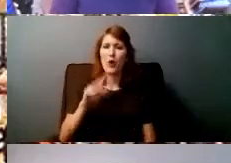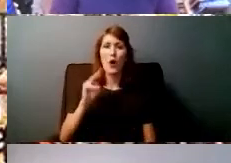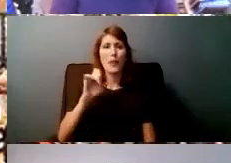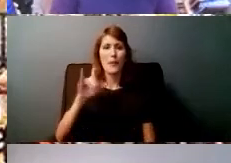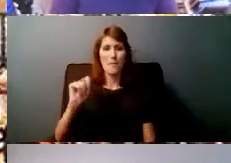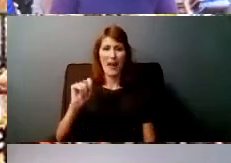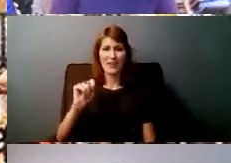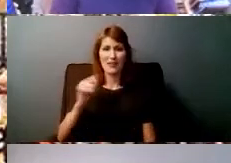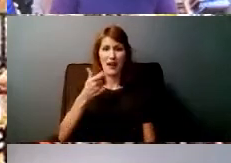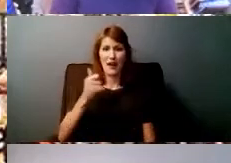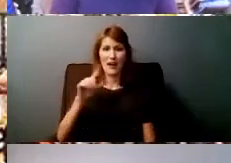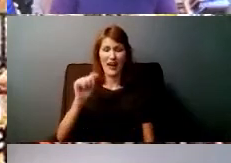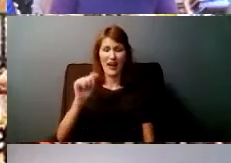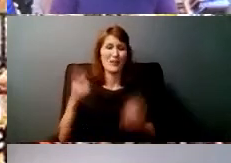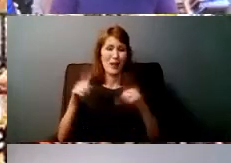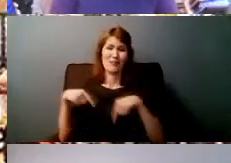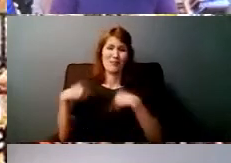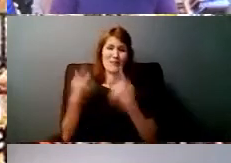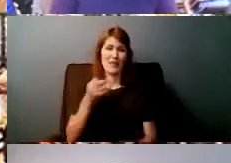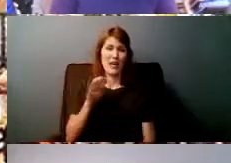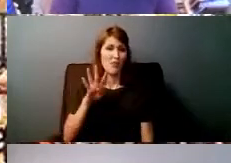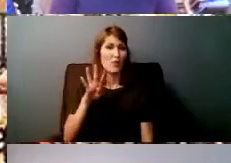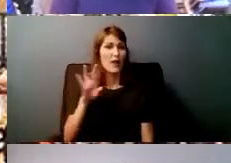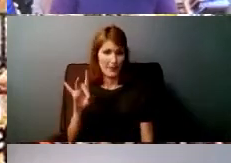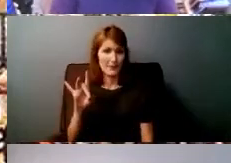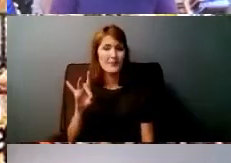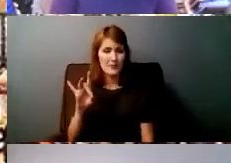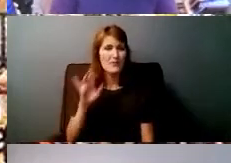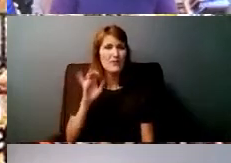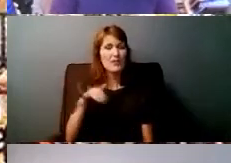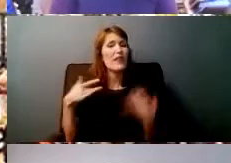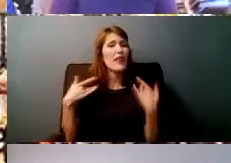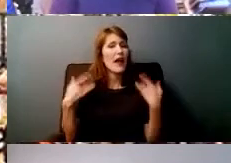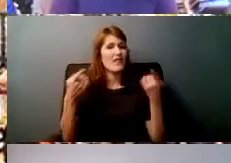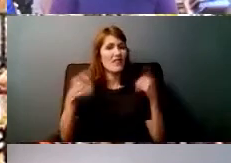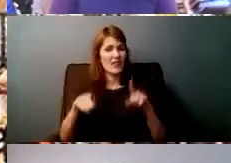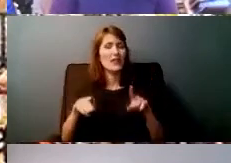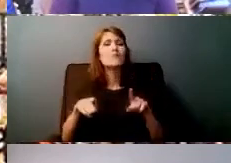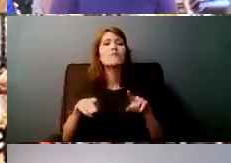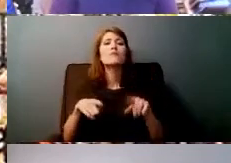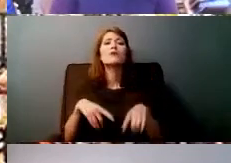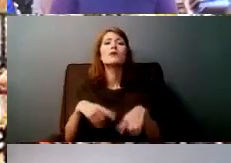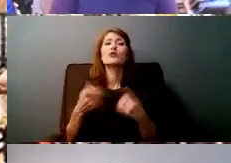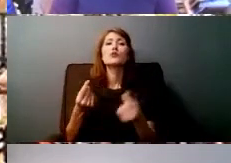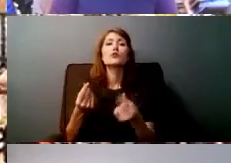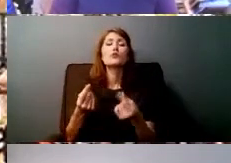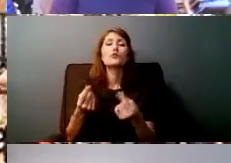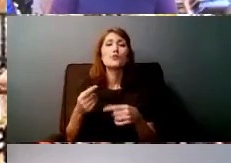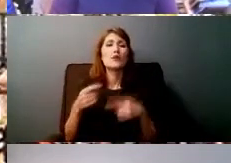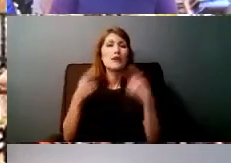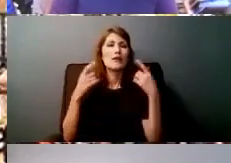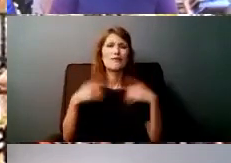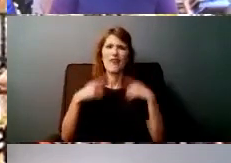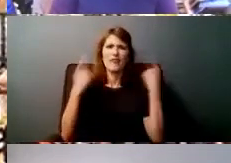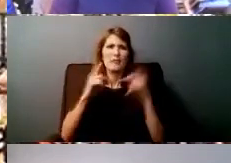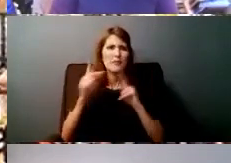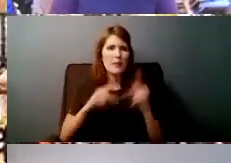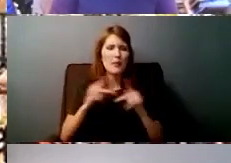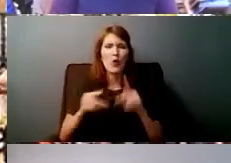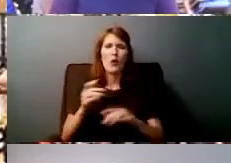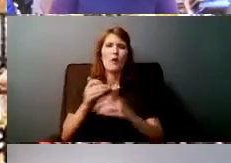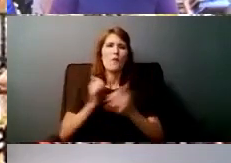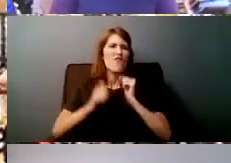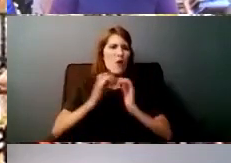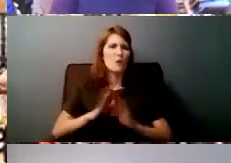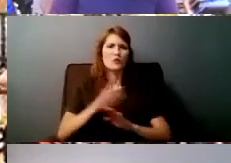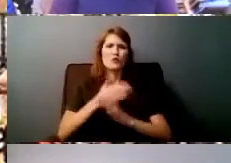been happening since 1948. It has been an event where celebrities, where performers, musicians, opera singers get together,